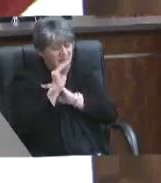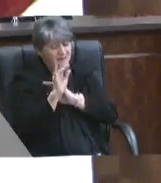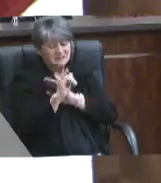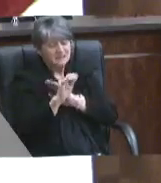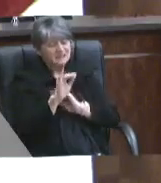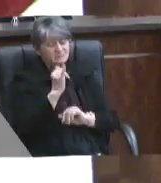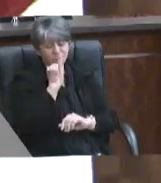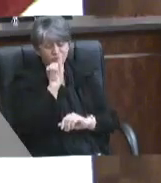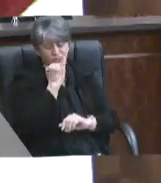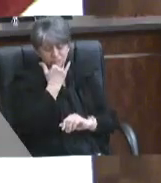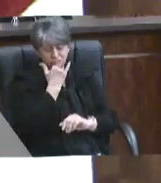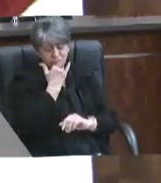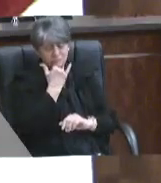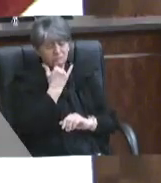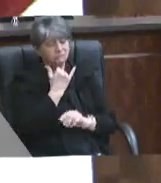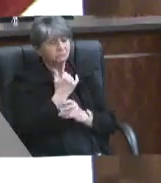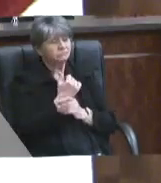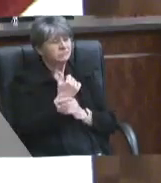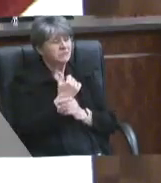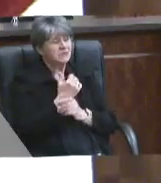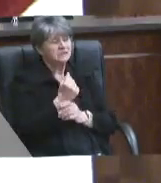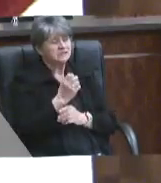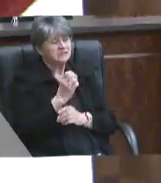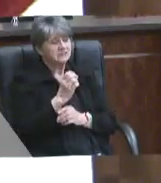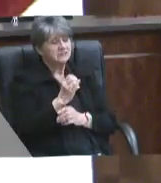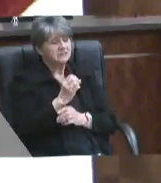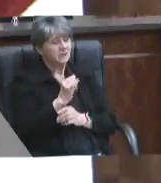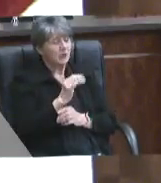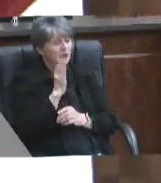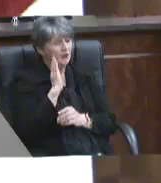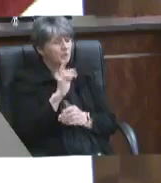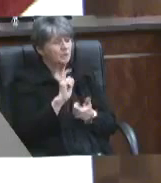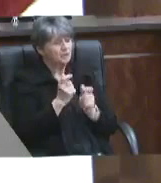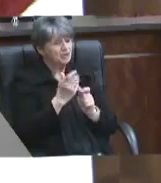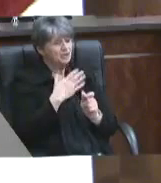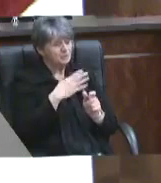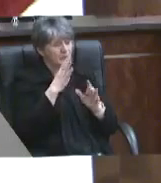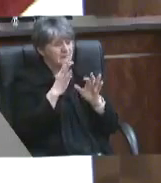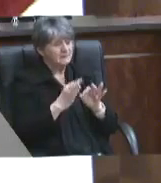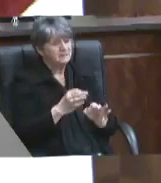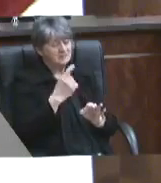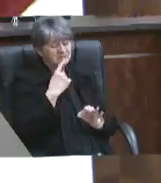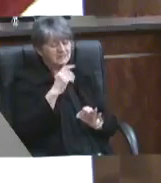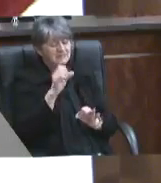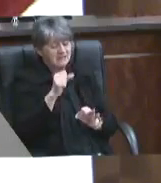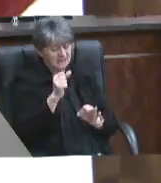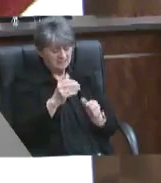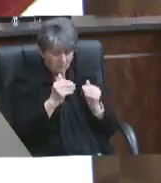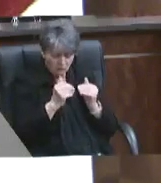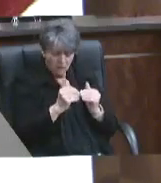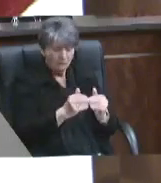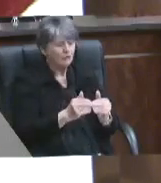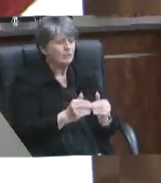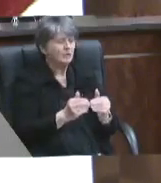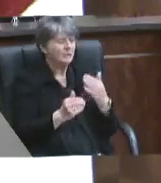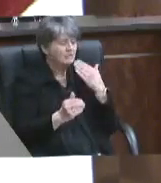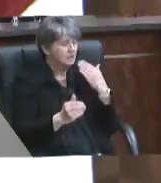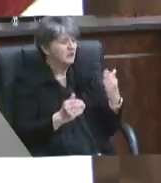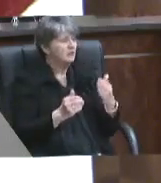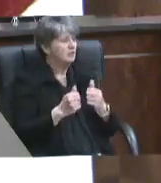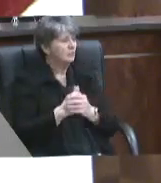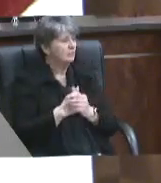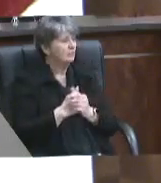public. And so I'm going to change my decision. I'm going to vote yes to the city to move forward with this, Mr. President. Thank you, Councilman